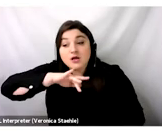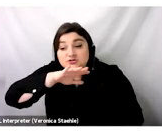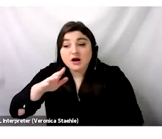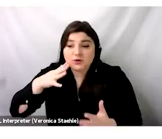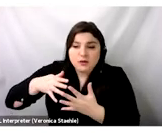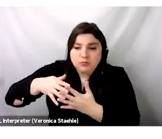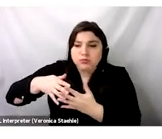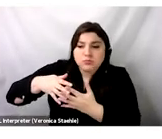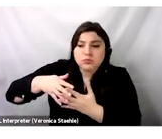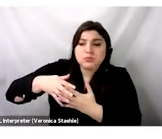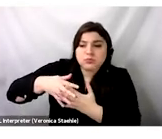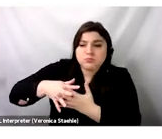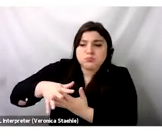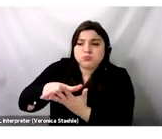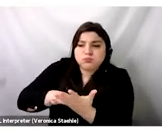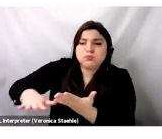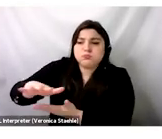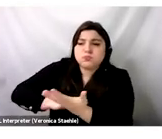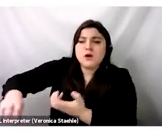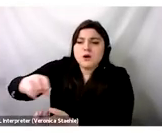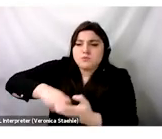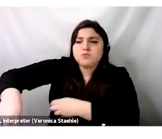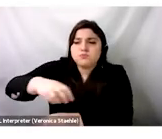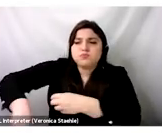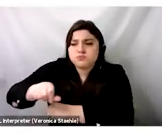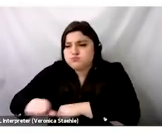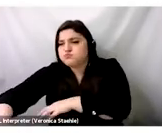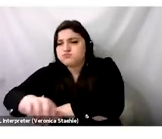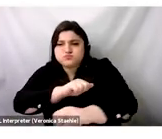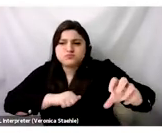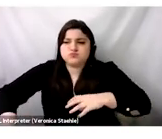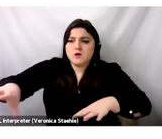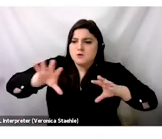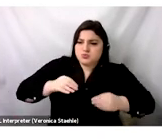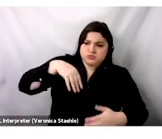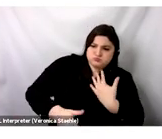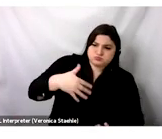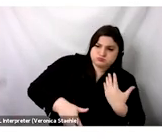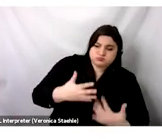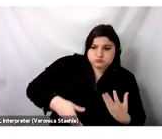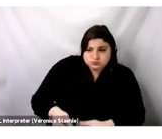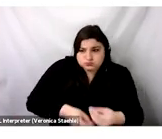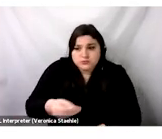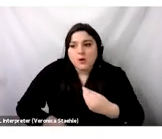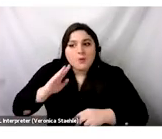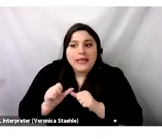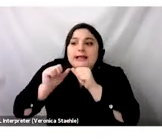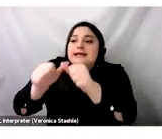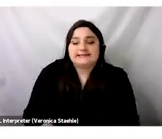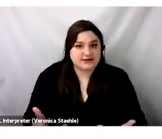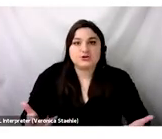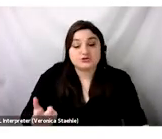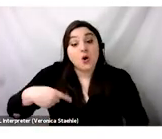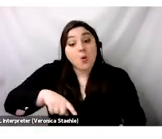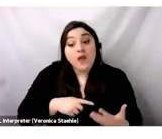problem. And I think that, you know, yeah, we started in 1950, we figured out how to make cellophane, and like, you know, now here we are,